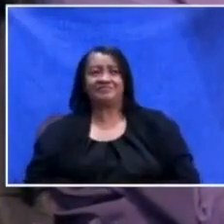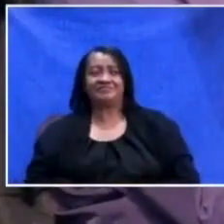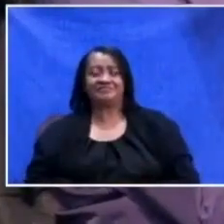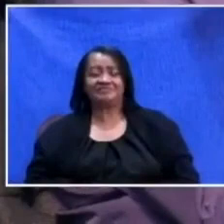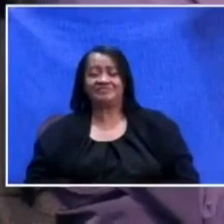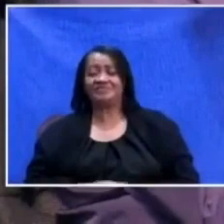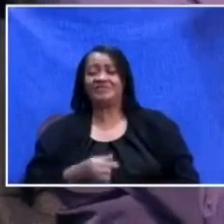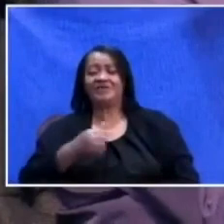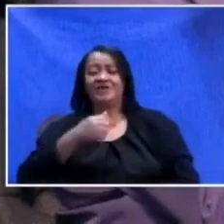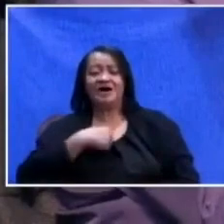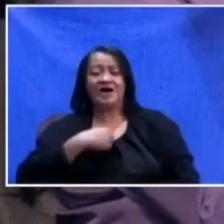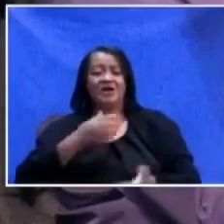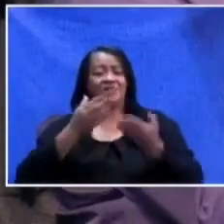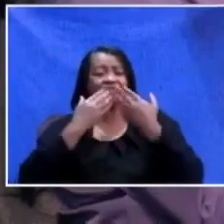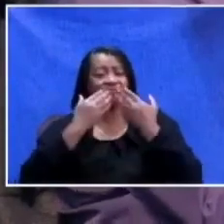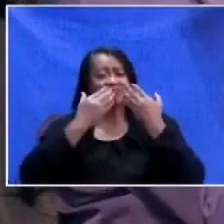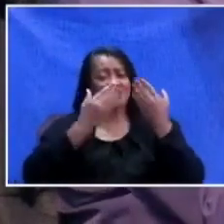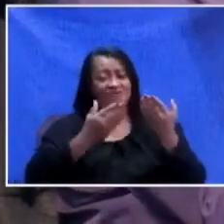I'm thankful